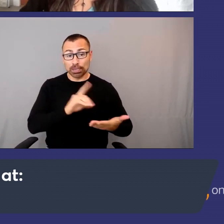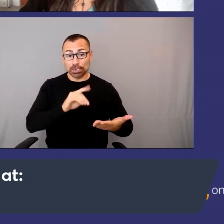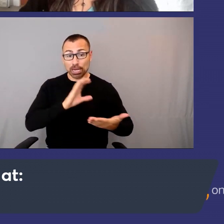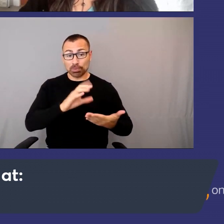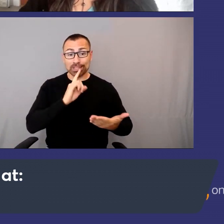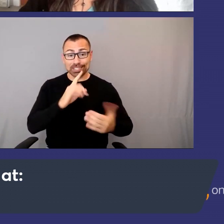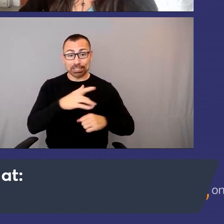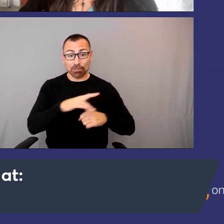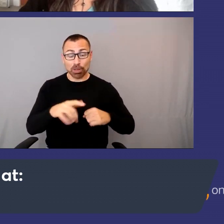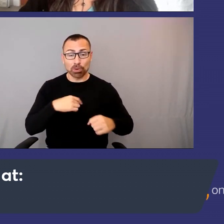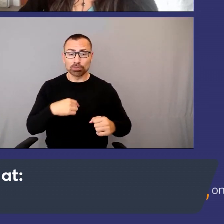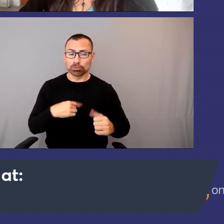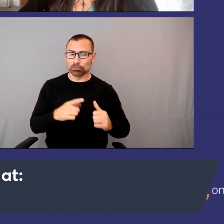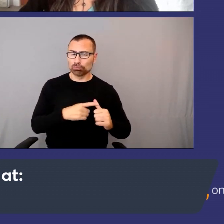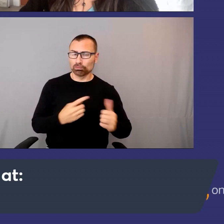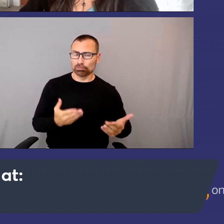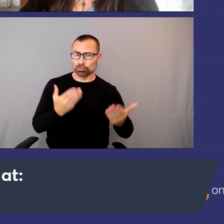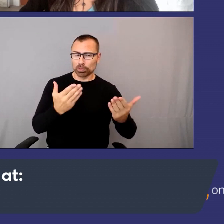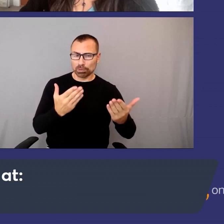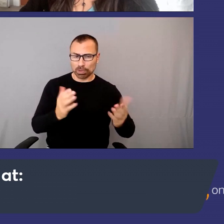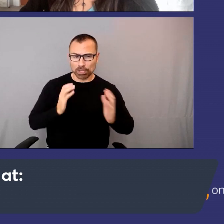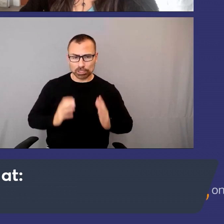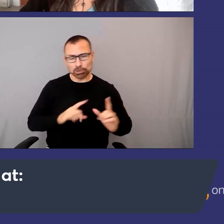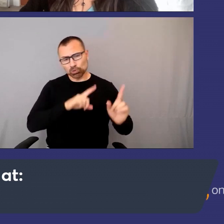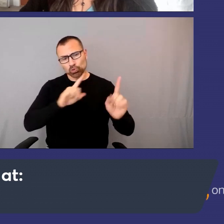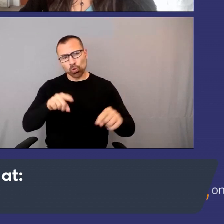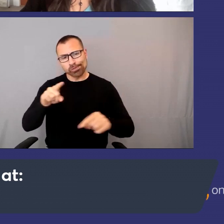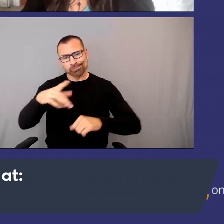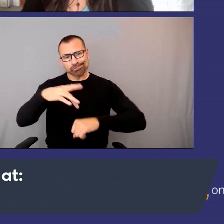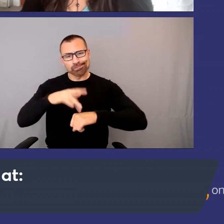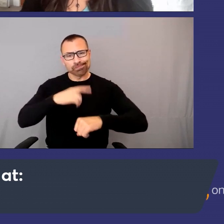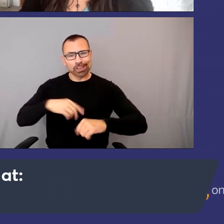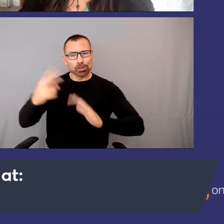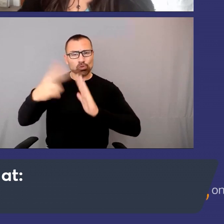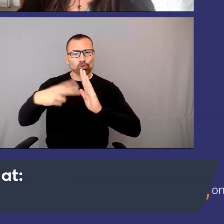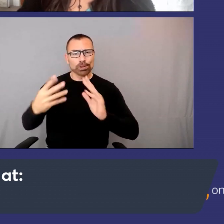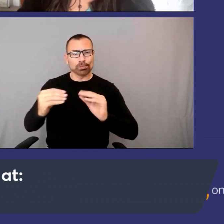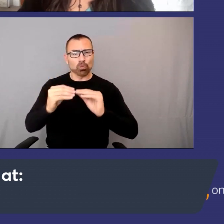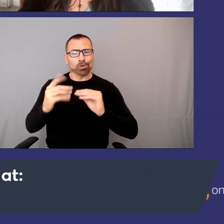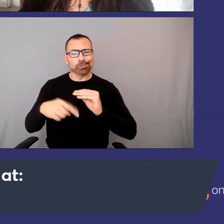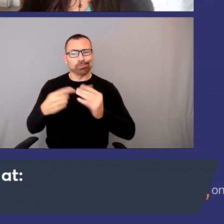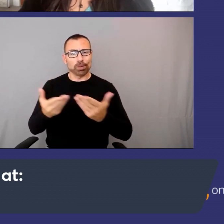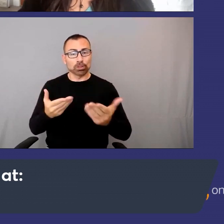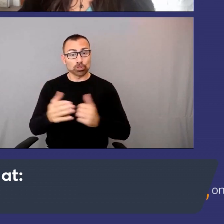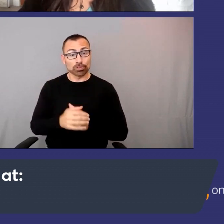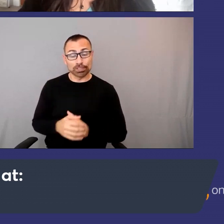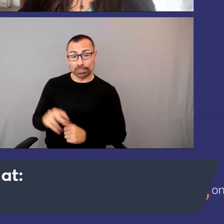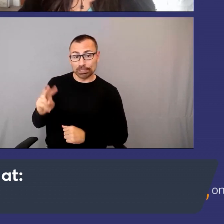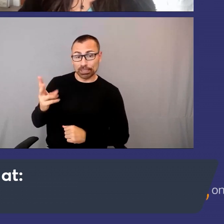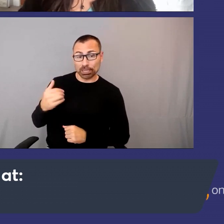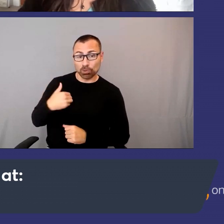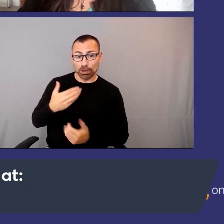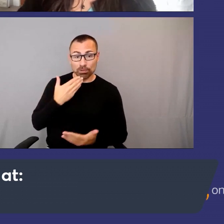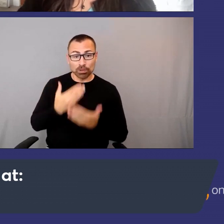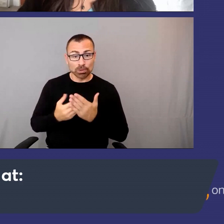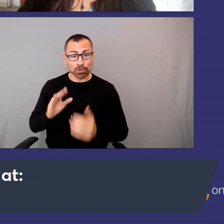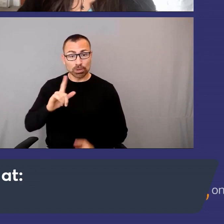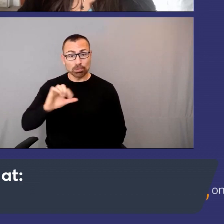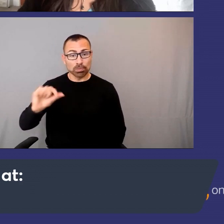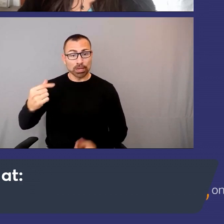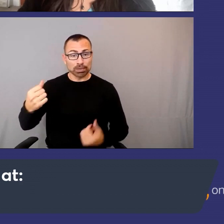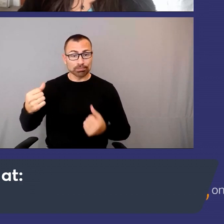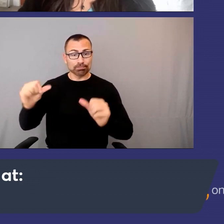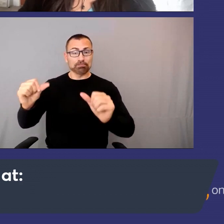recommend customers to go and read more about the service. And secondly, there's some good blogs already available on the AWS